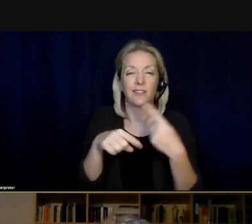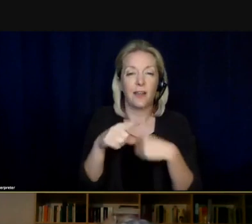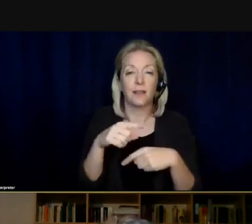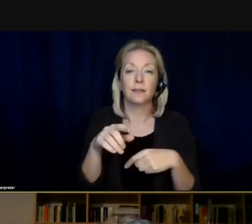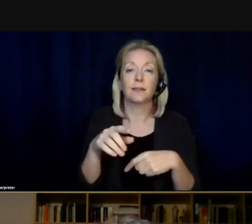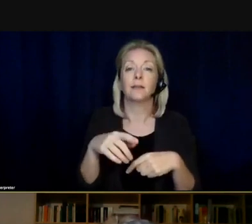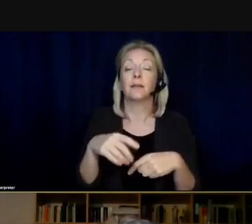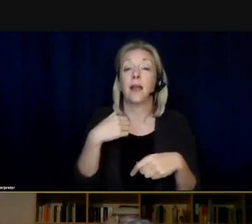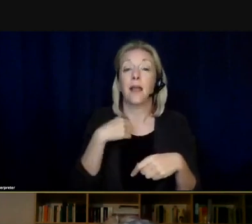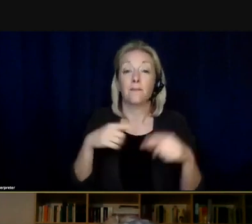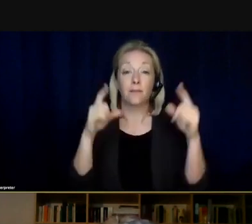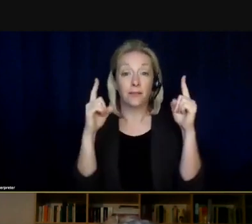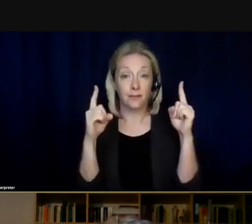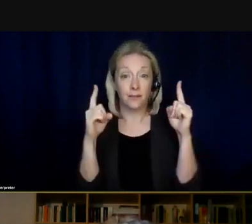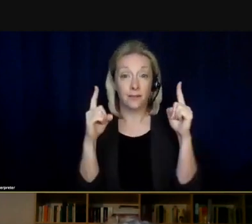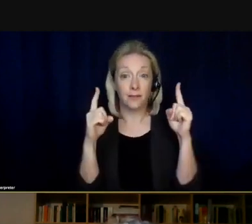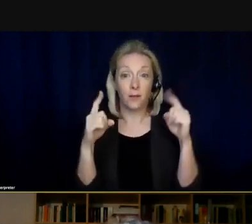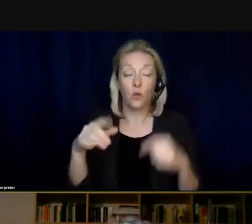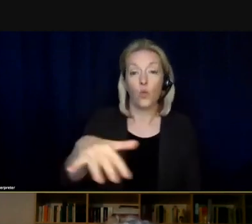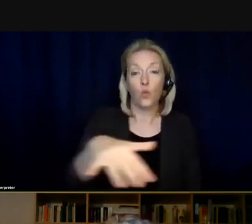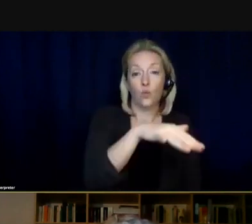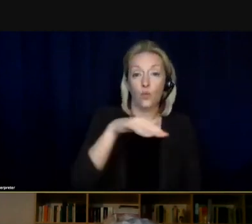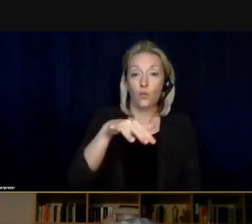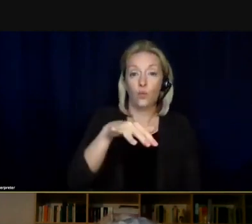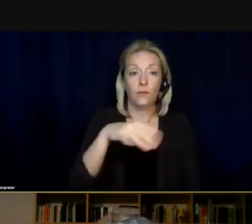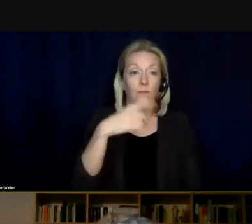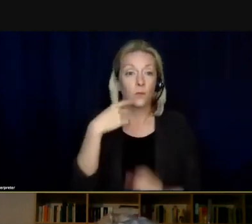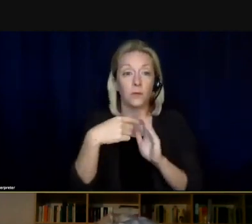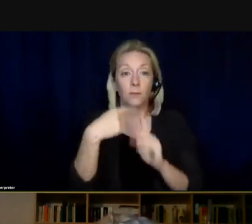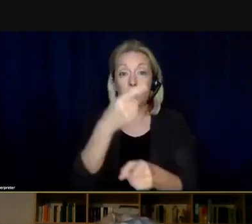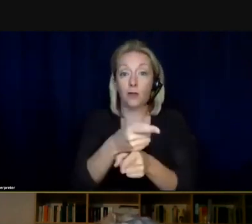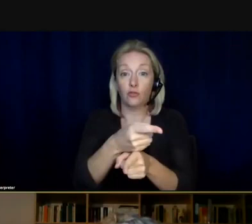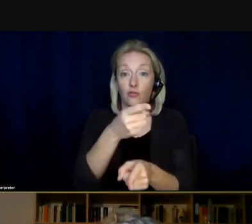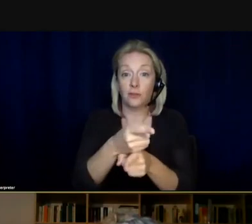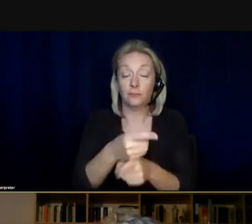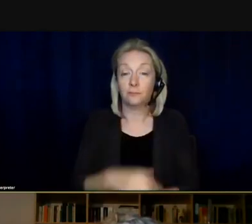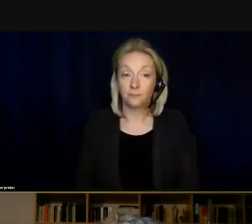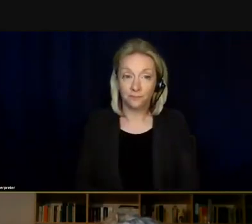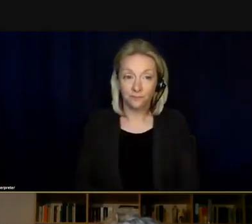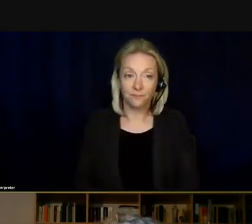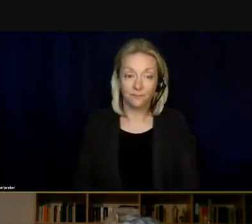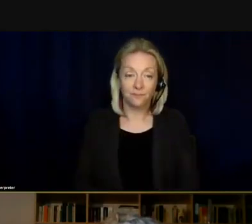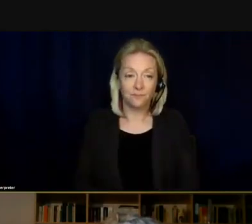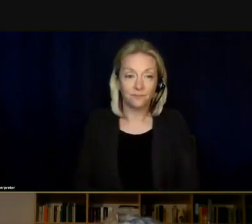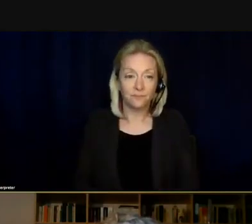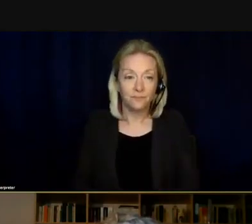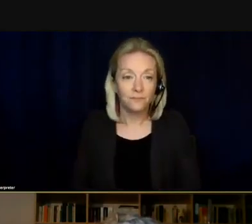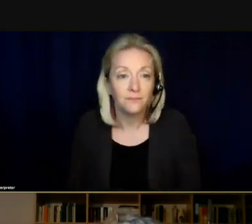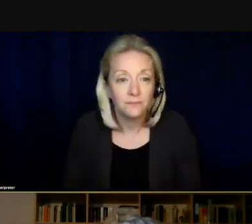signs, made with this hand shape and in front of the body. So you can see here,